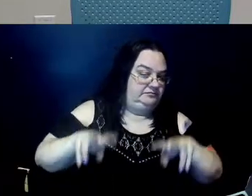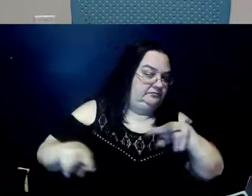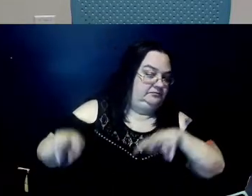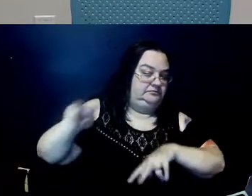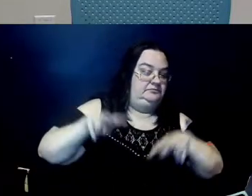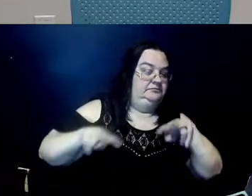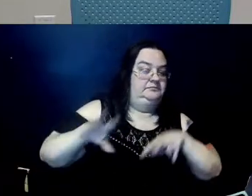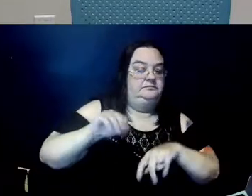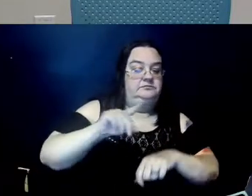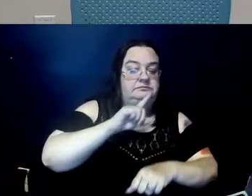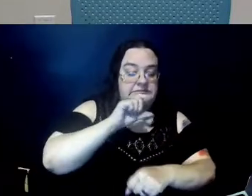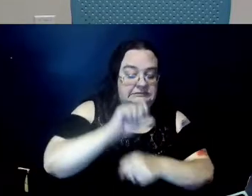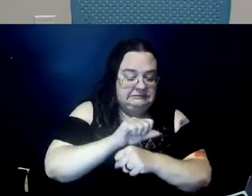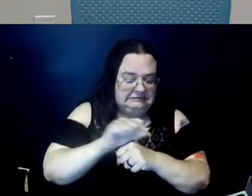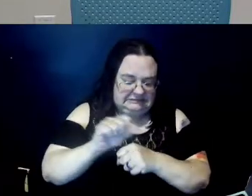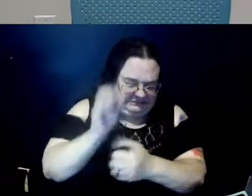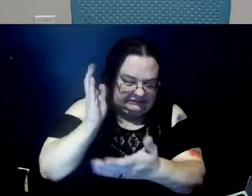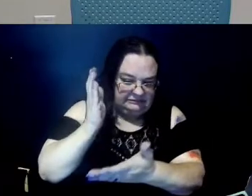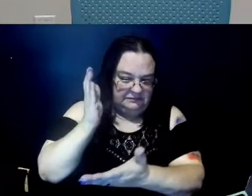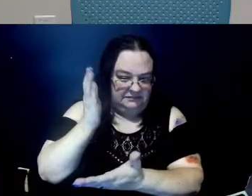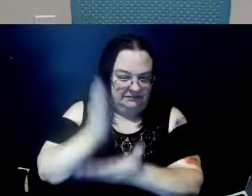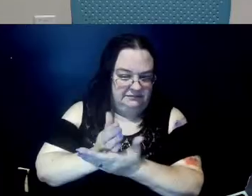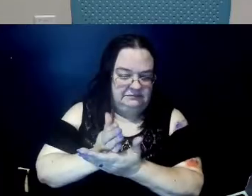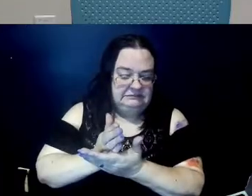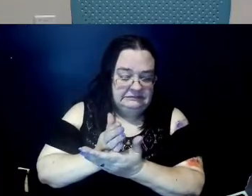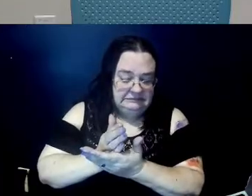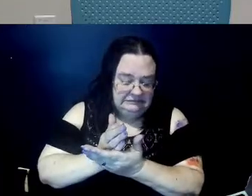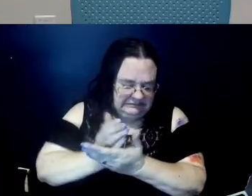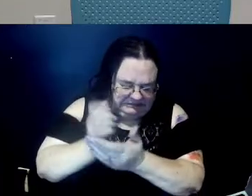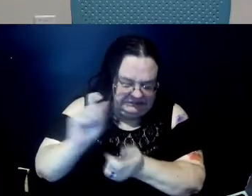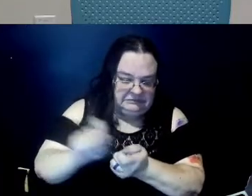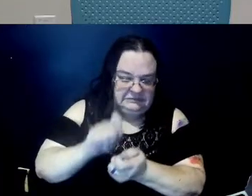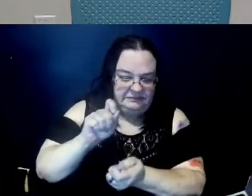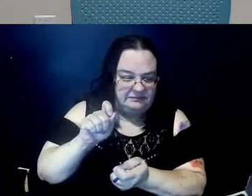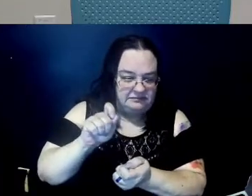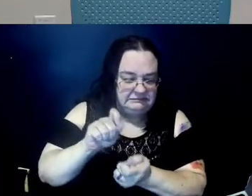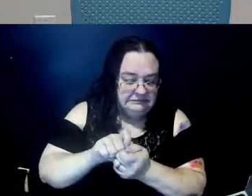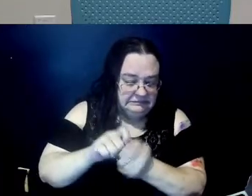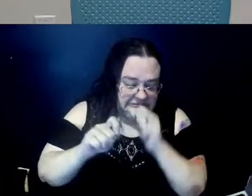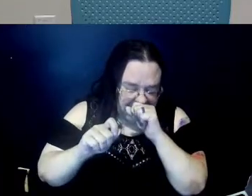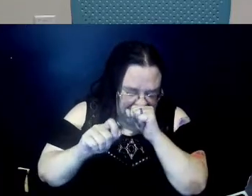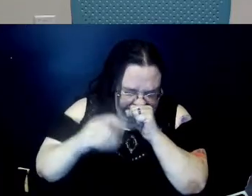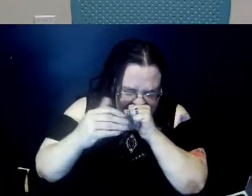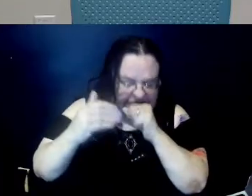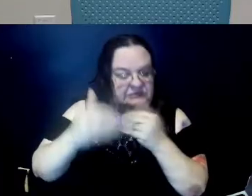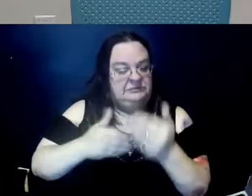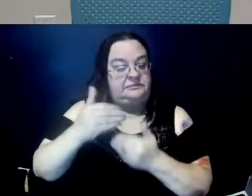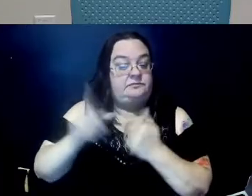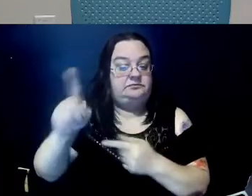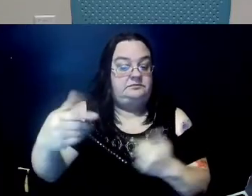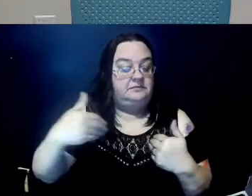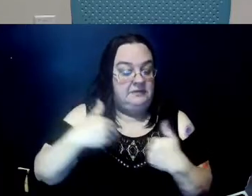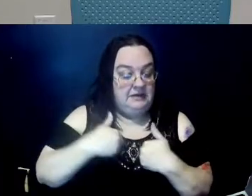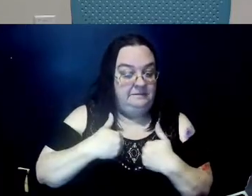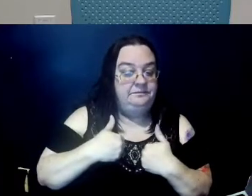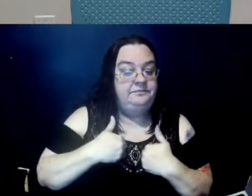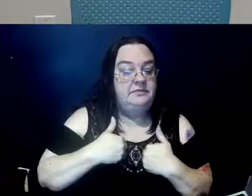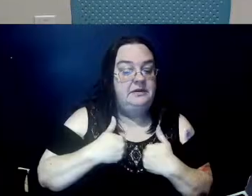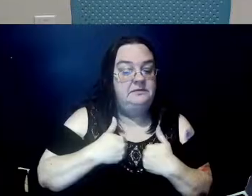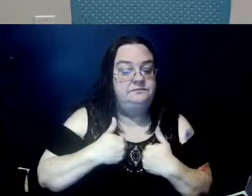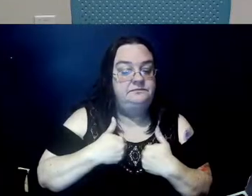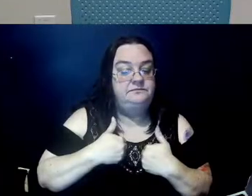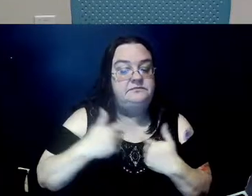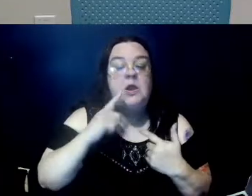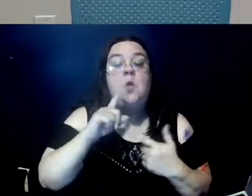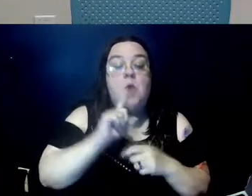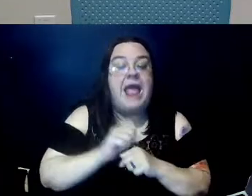stopped a theft in progress where they had lifted the car up and taken the tires off. We